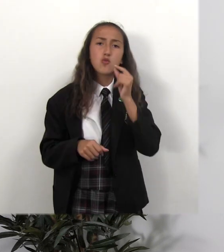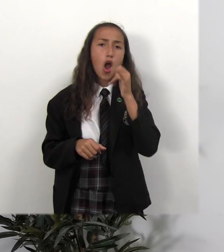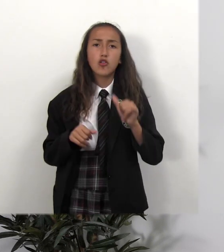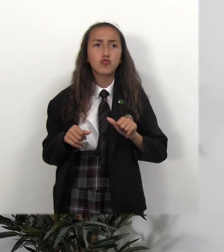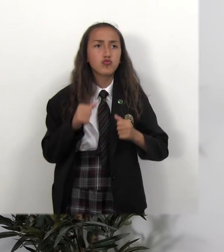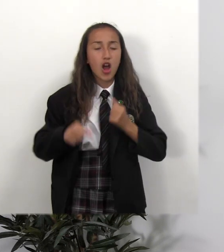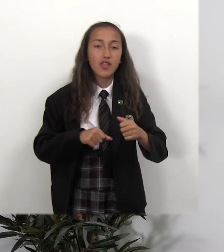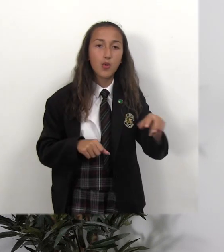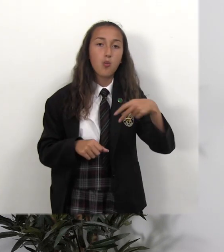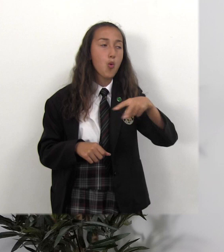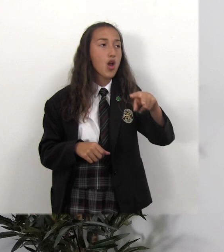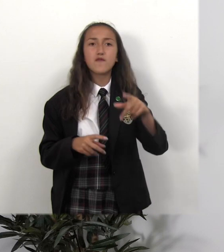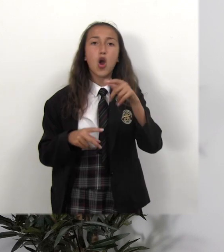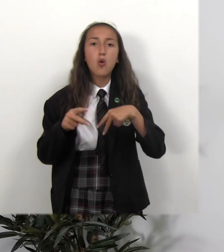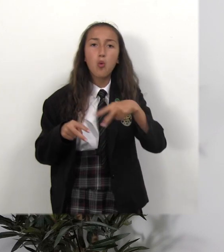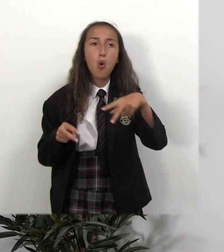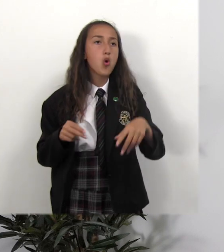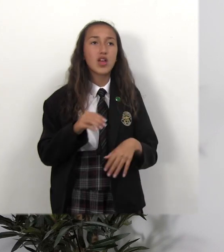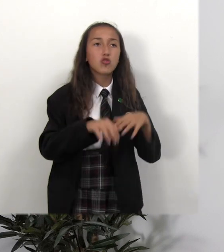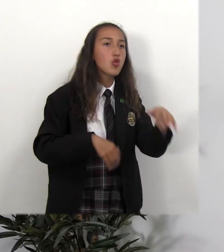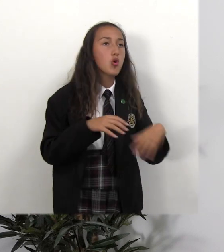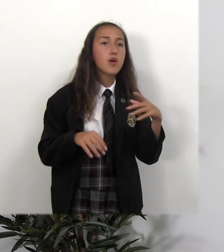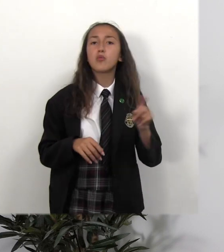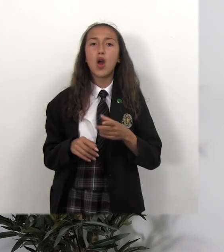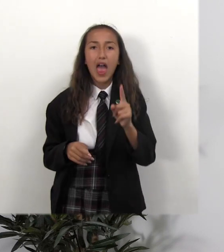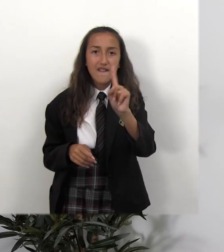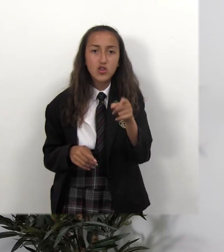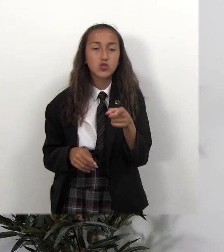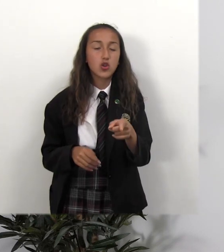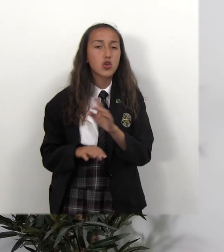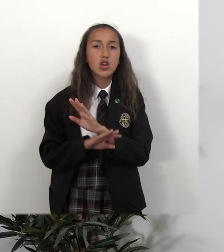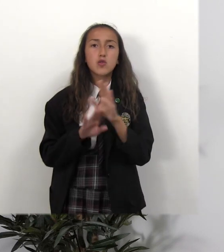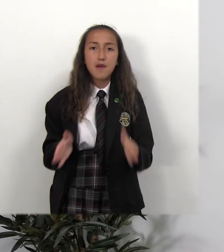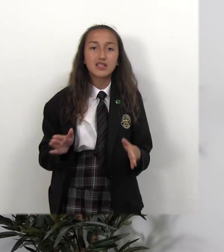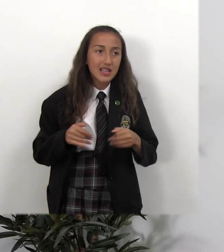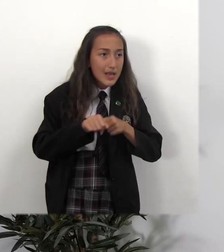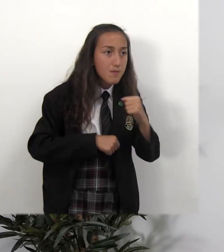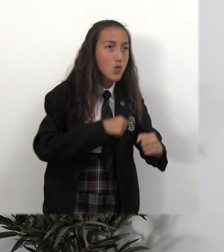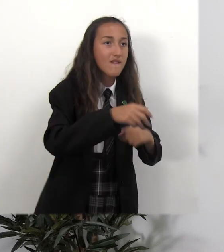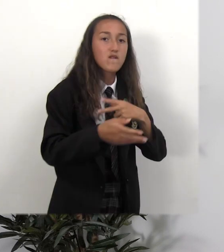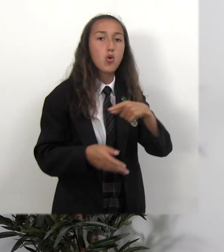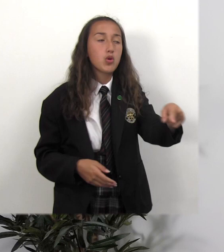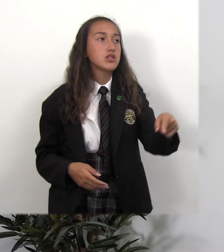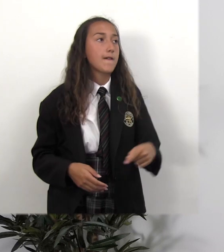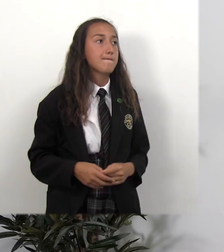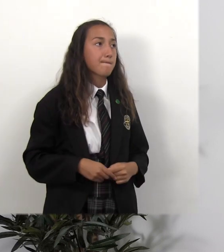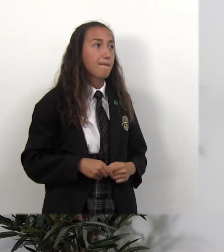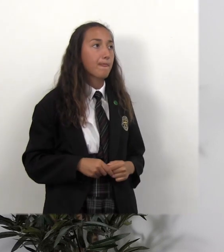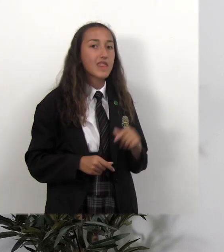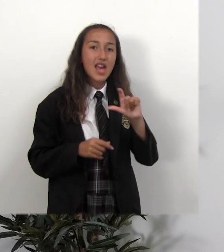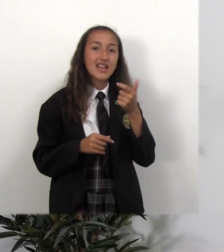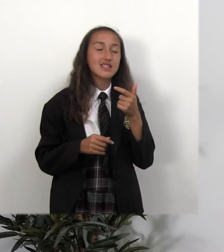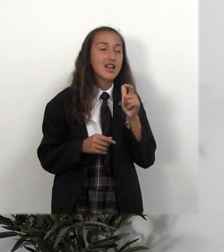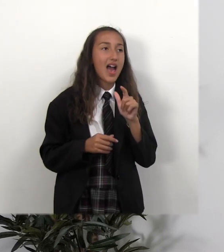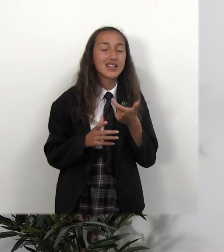then walk. If you cannot walk, crawl. But whatever you do, you must keep moving forward." As a church